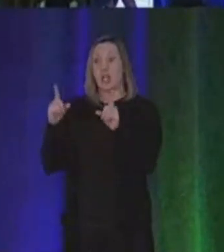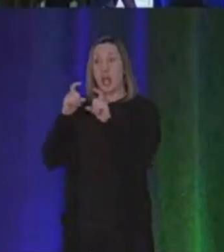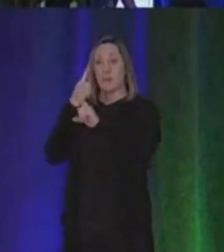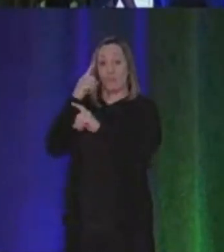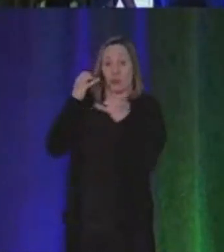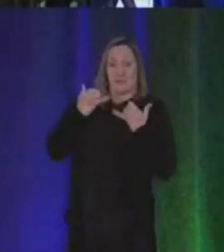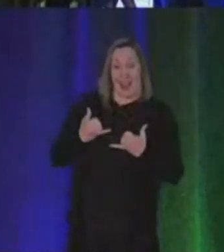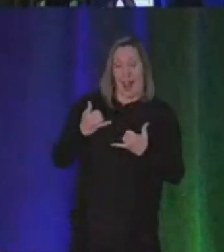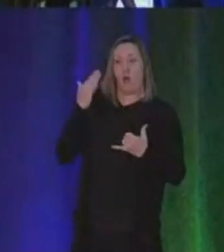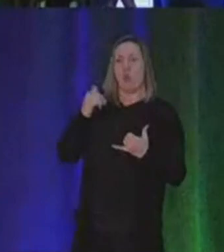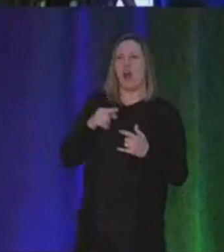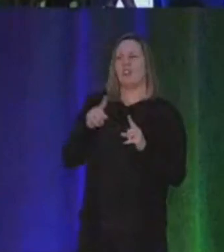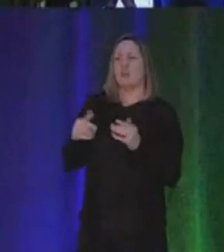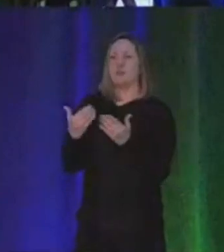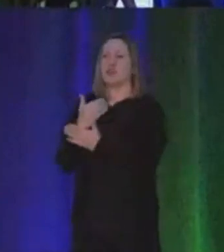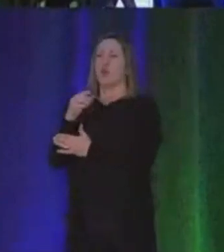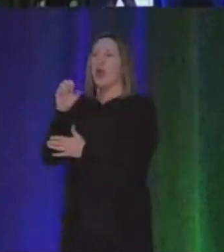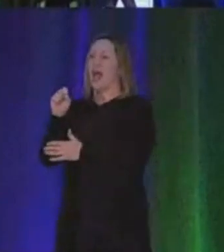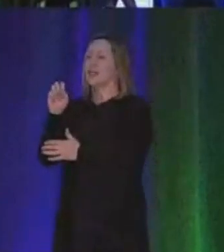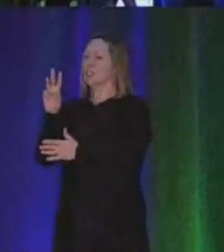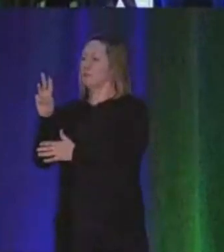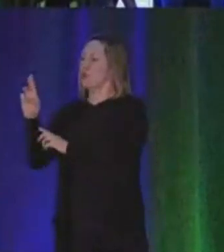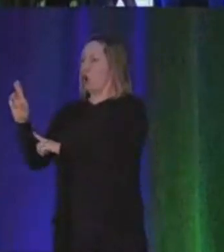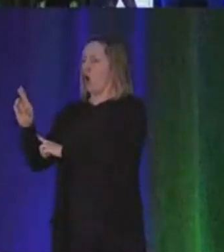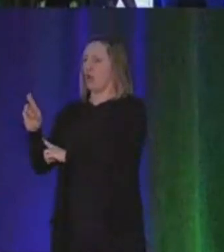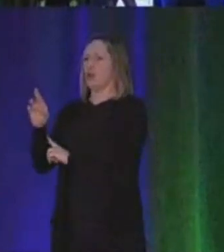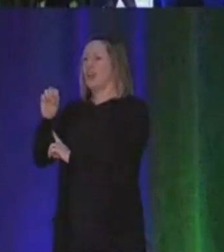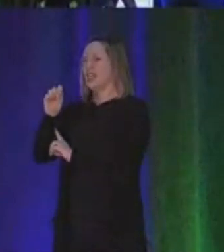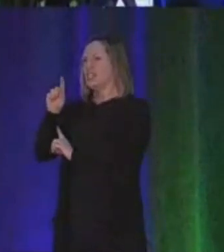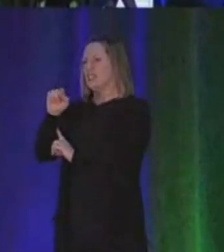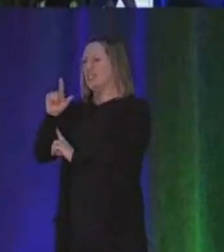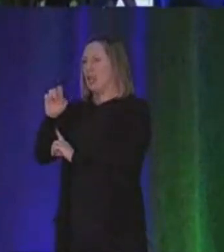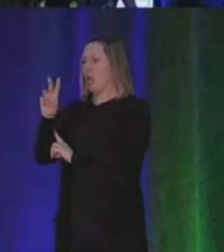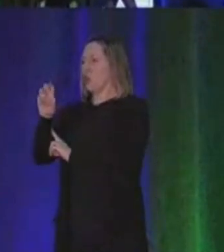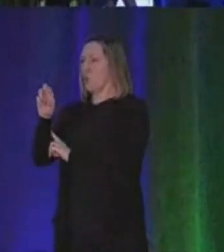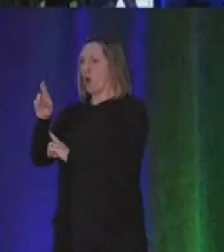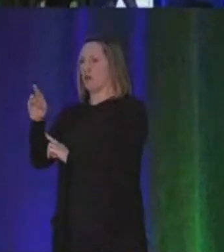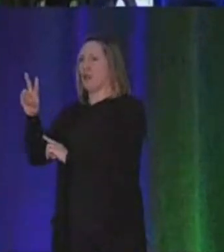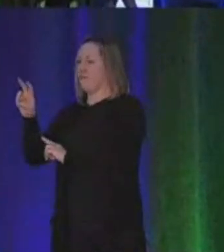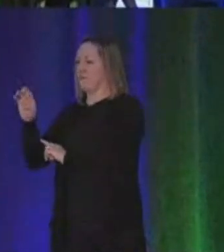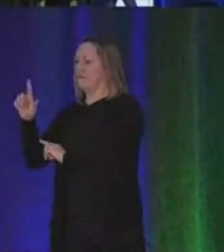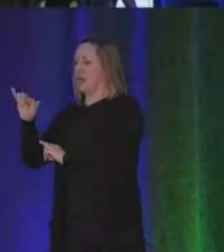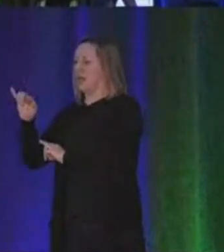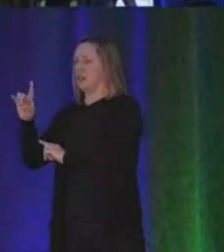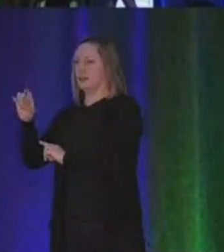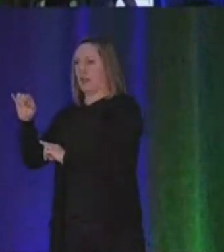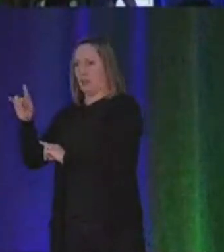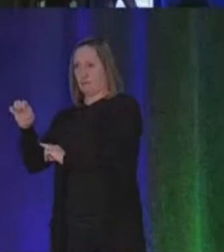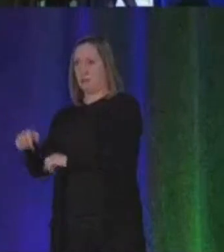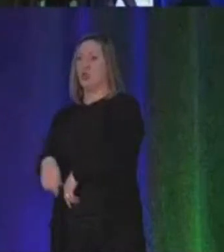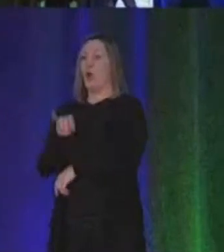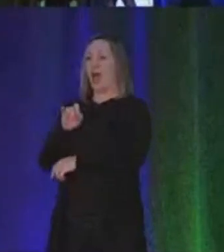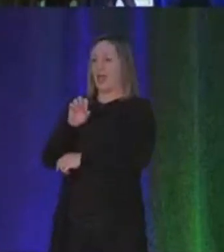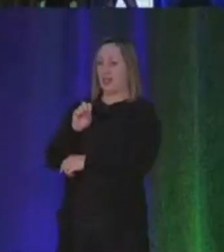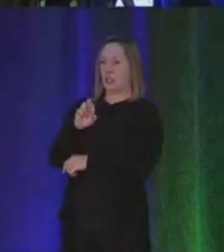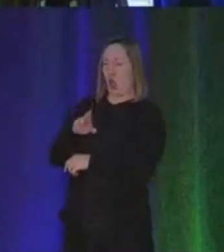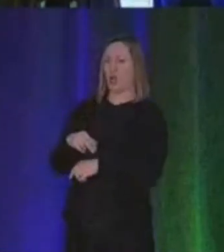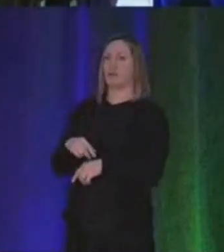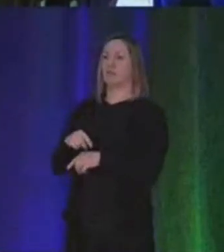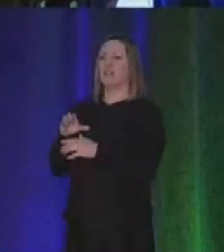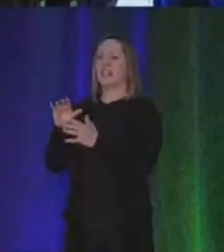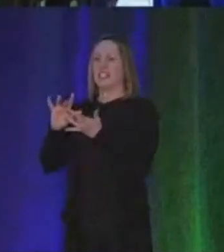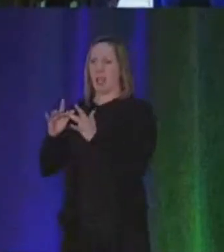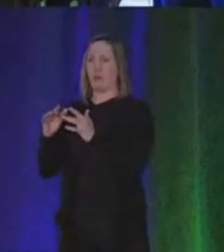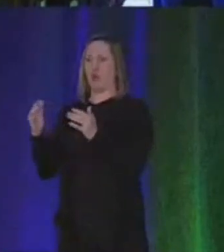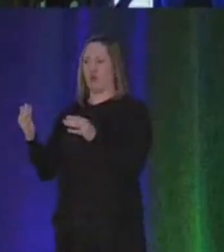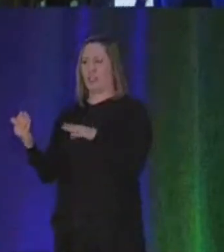coming to CloudFront called SWR, stale while revalidate. These are a standard, so ISR, incremental static regeneration, was a